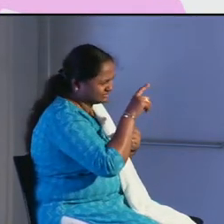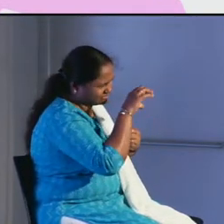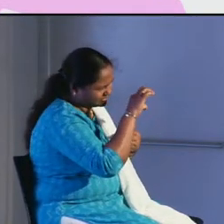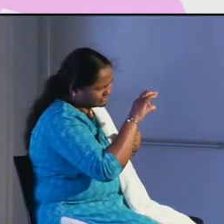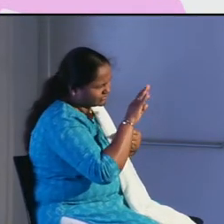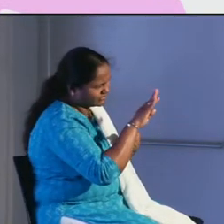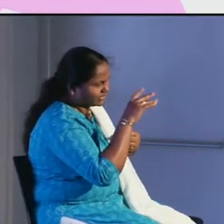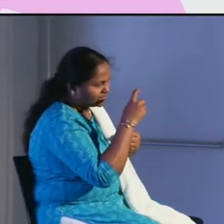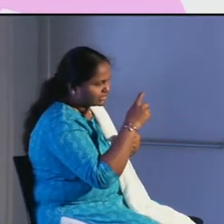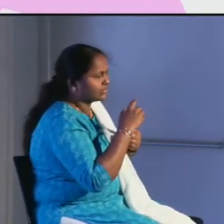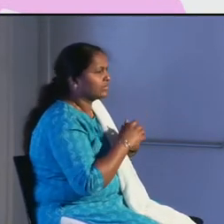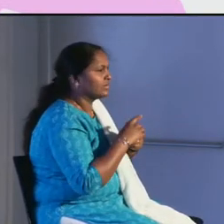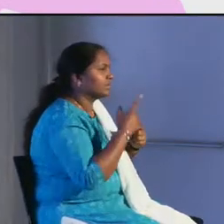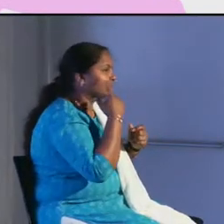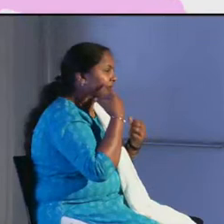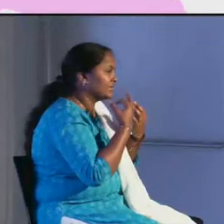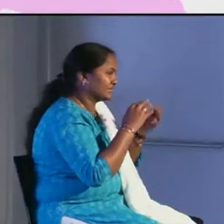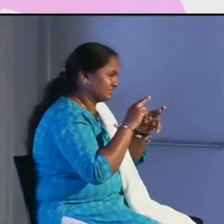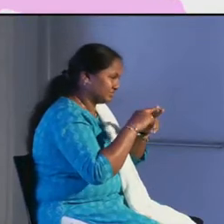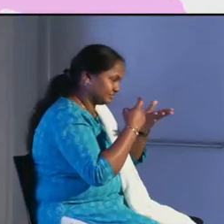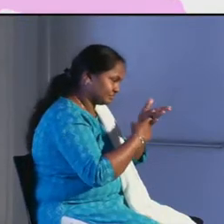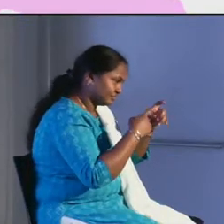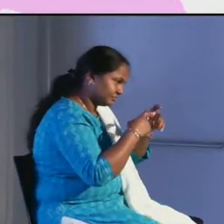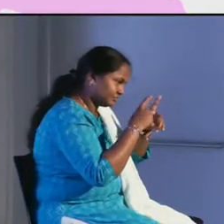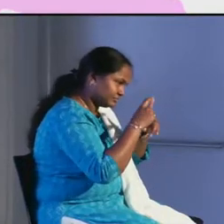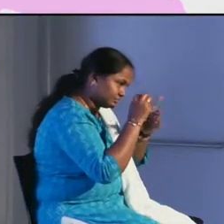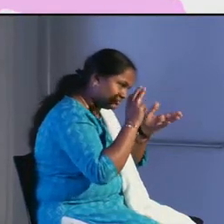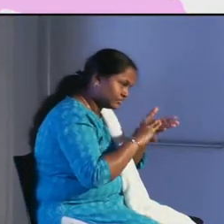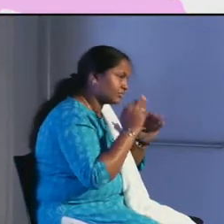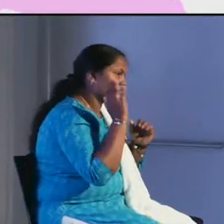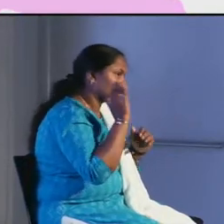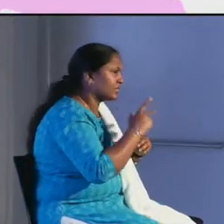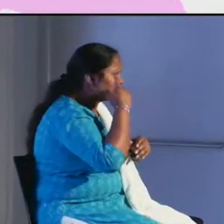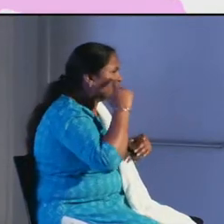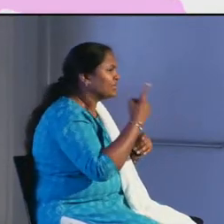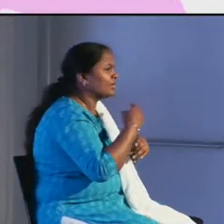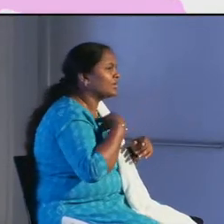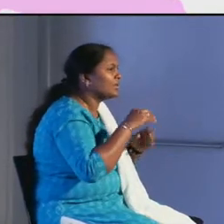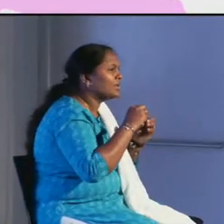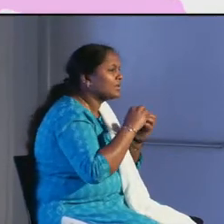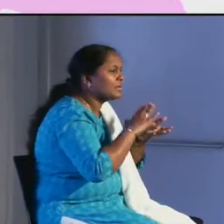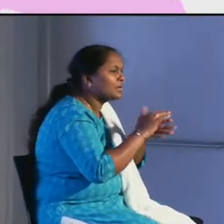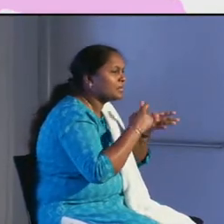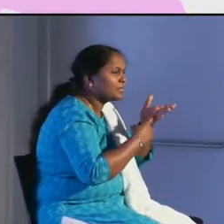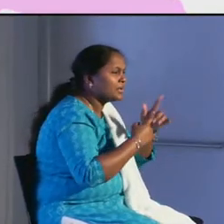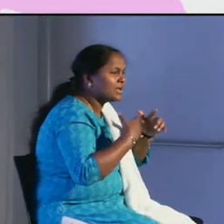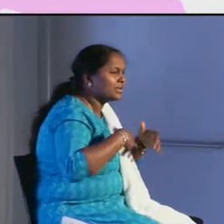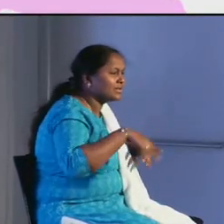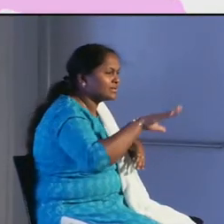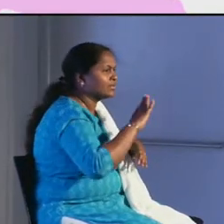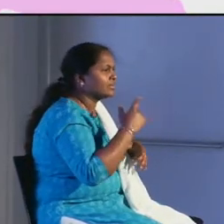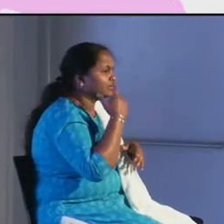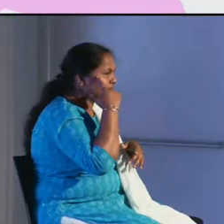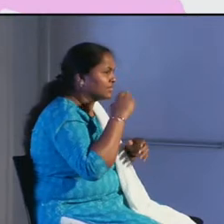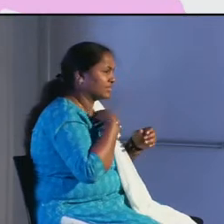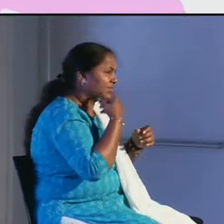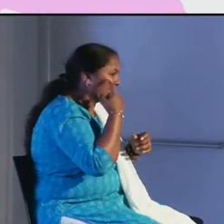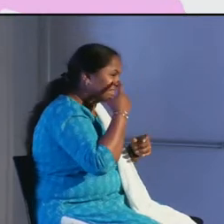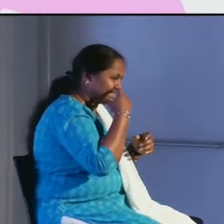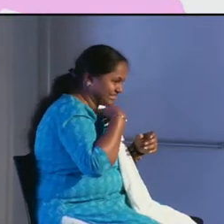1947, freedom came not just for Bharat, but also for